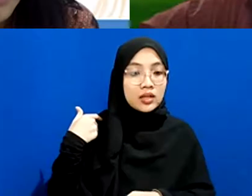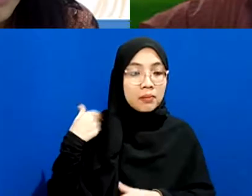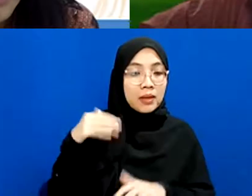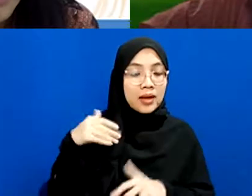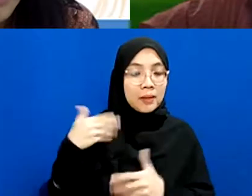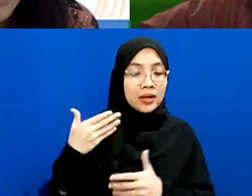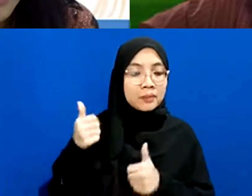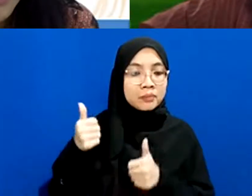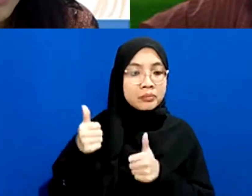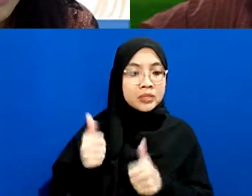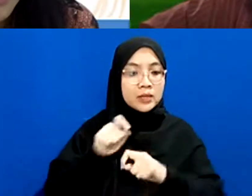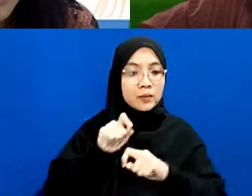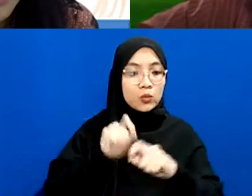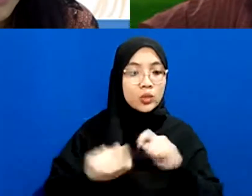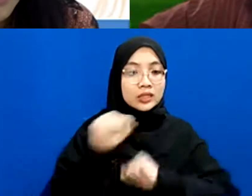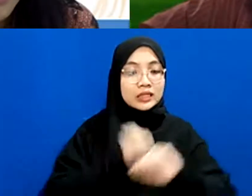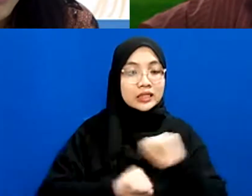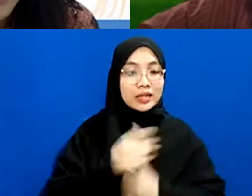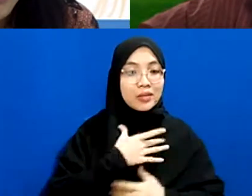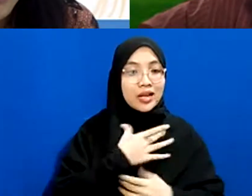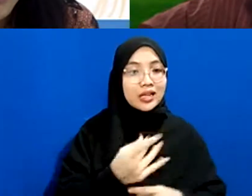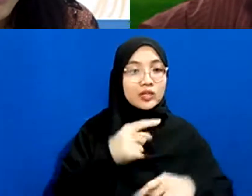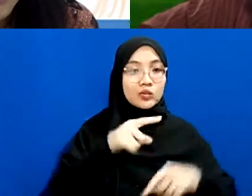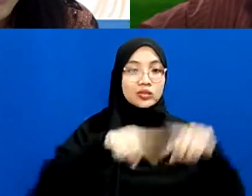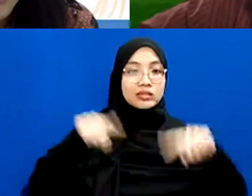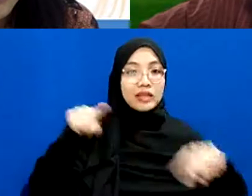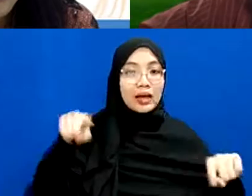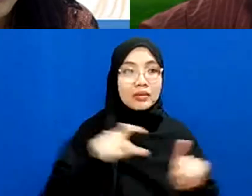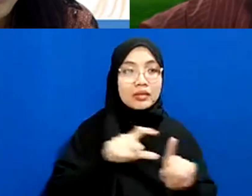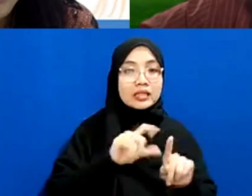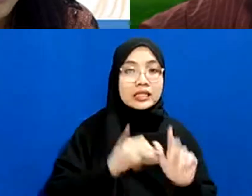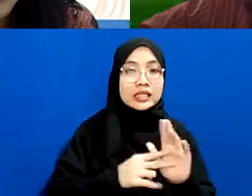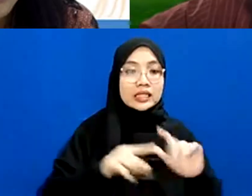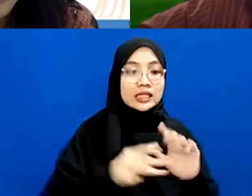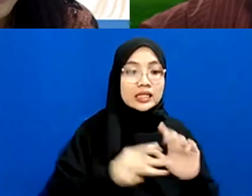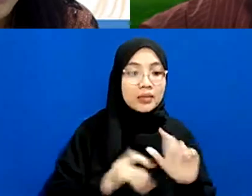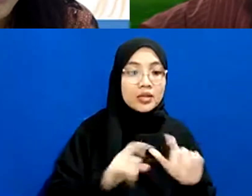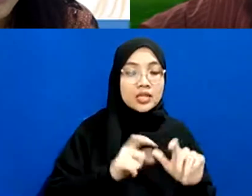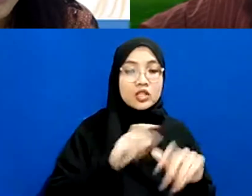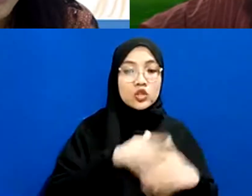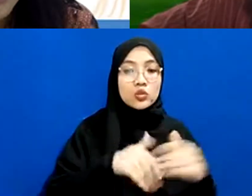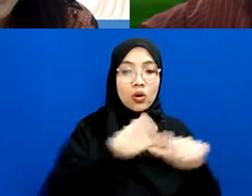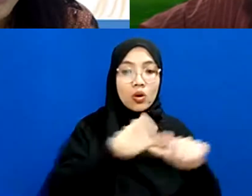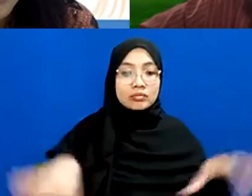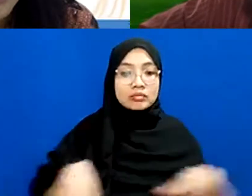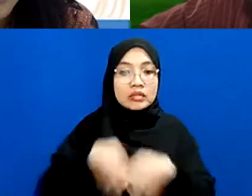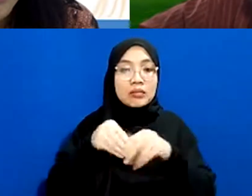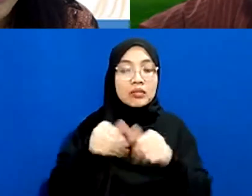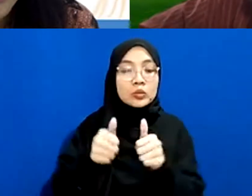in that's not necessarily the case in other countries. For example, South Africa and other